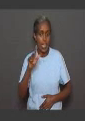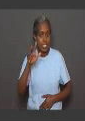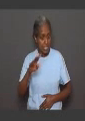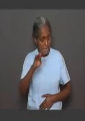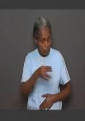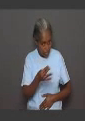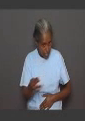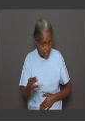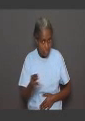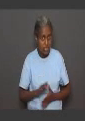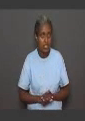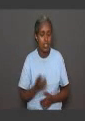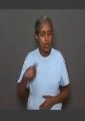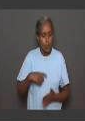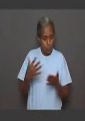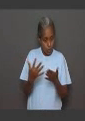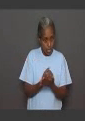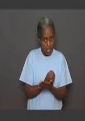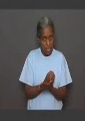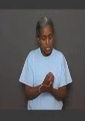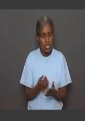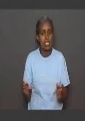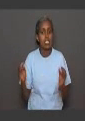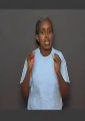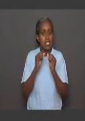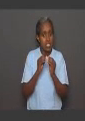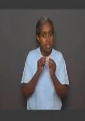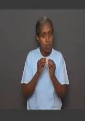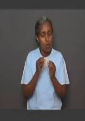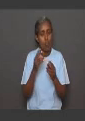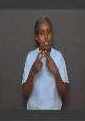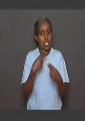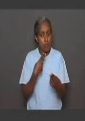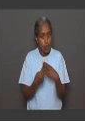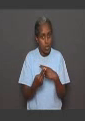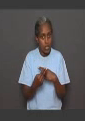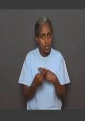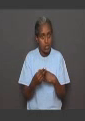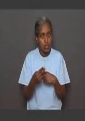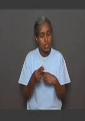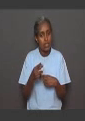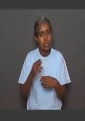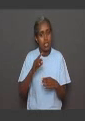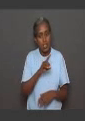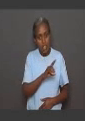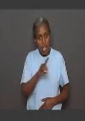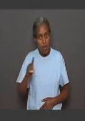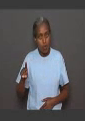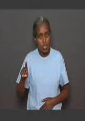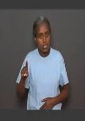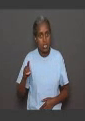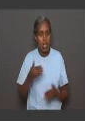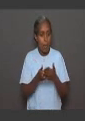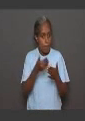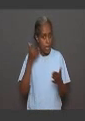3 matrix? We take the sum of the products of the down